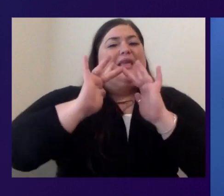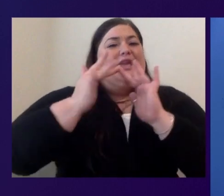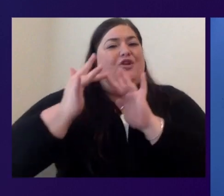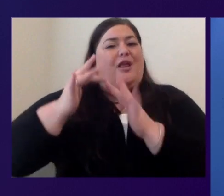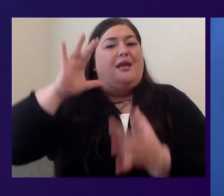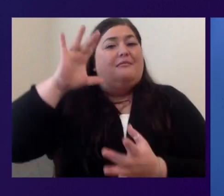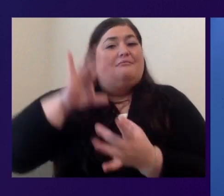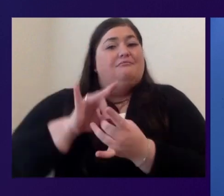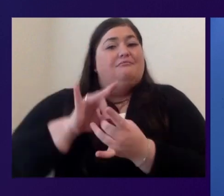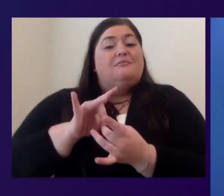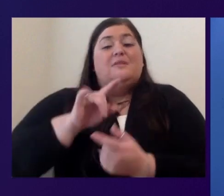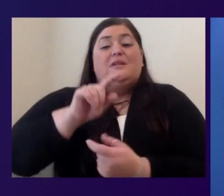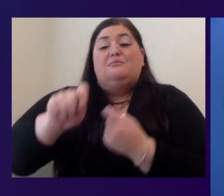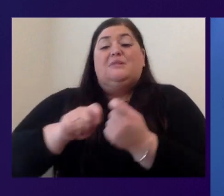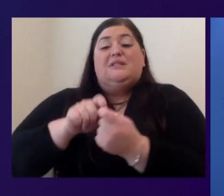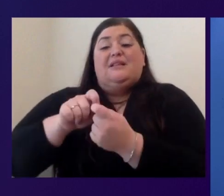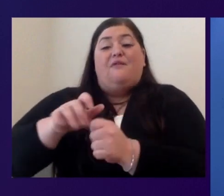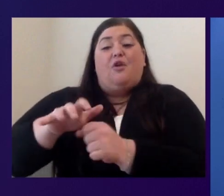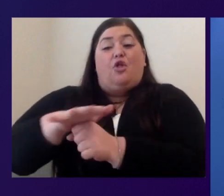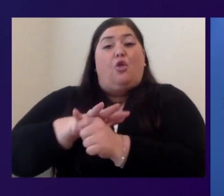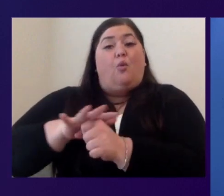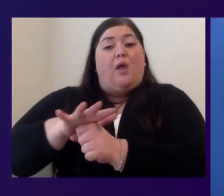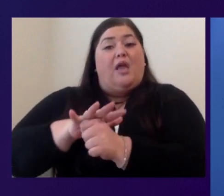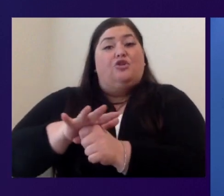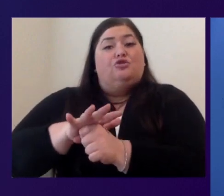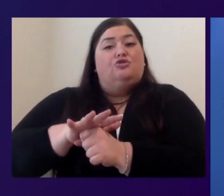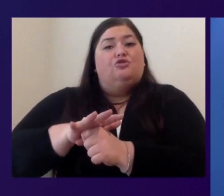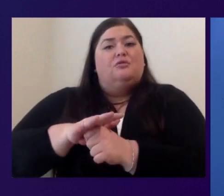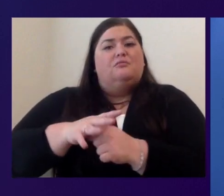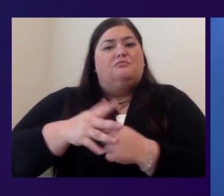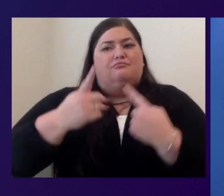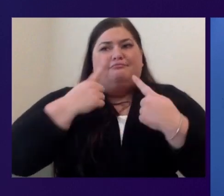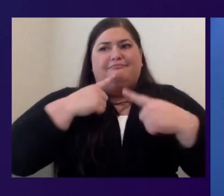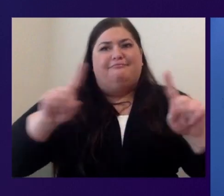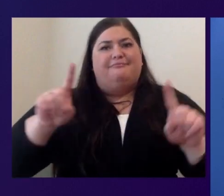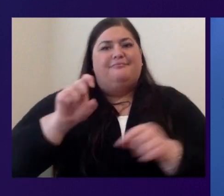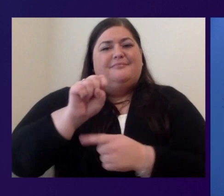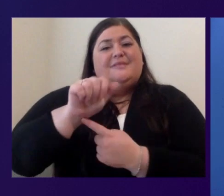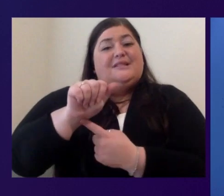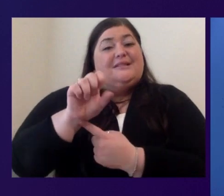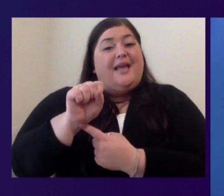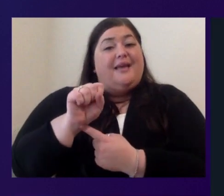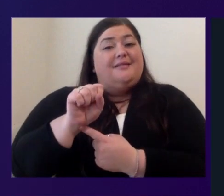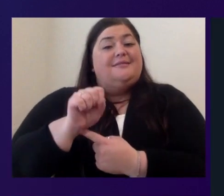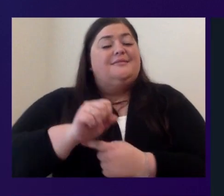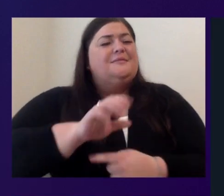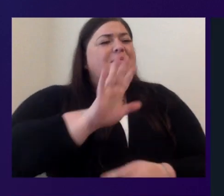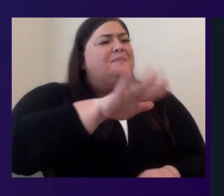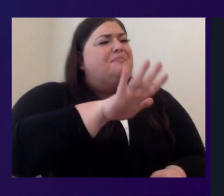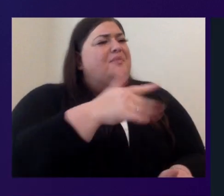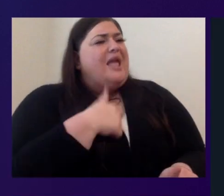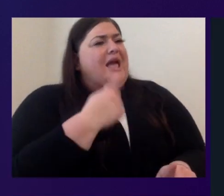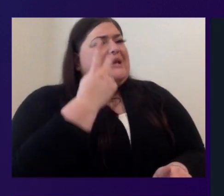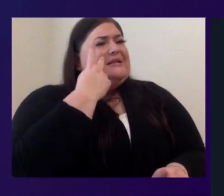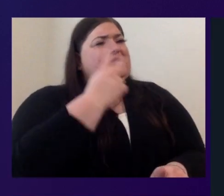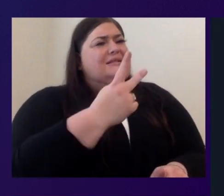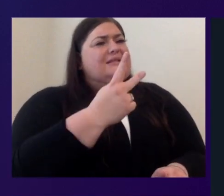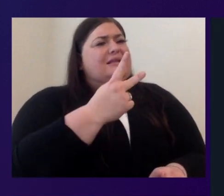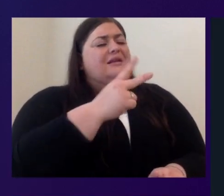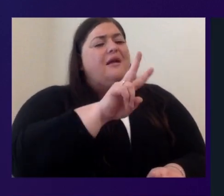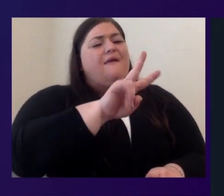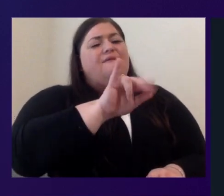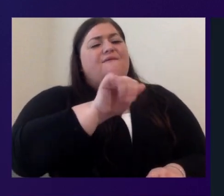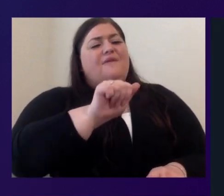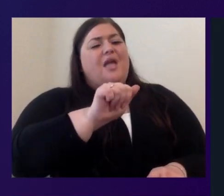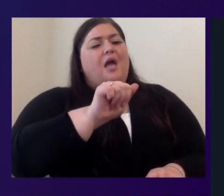location, and that's the definition of SaaS. Yes, and I see on the screen via web browser. We're not just